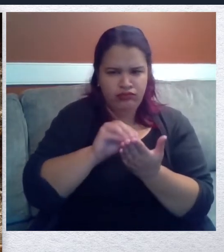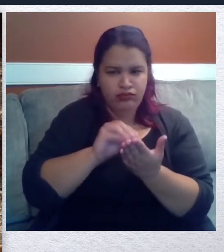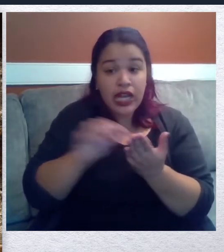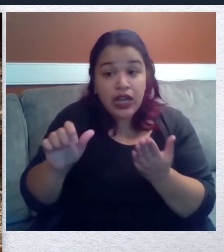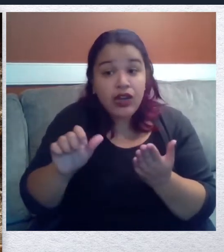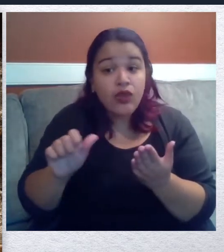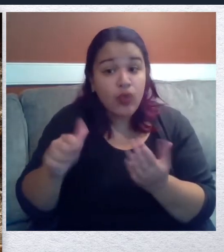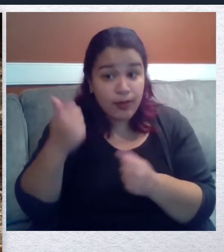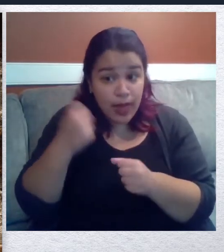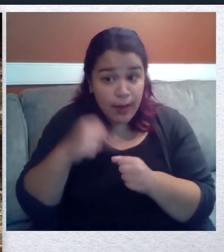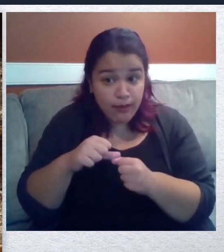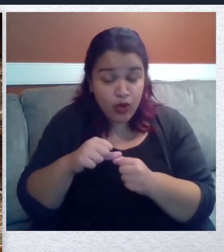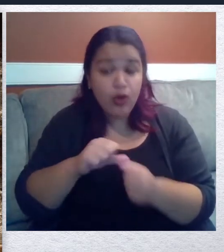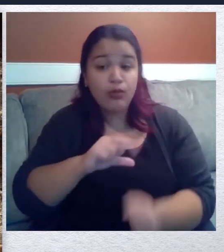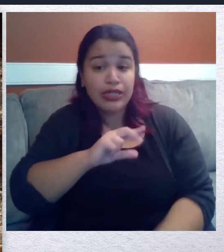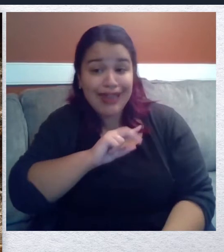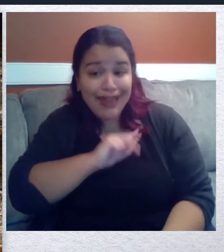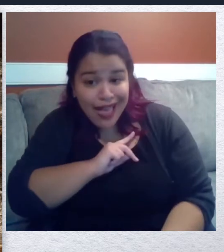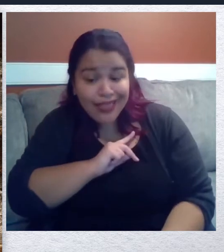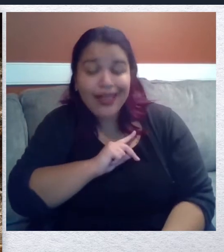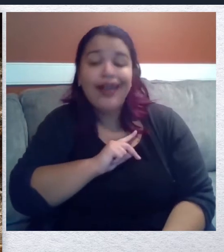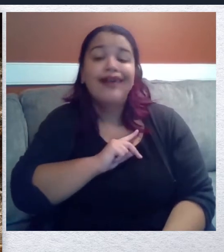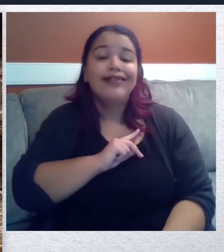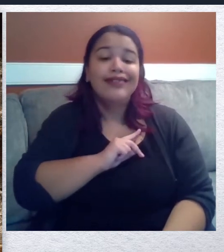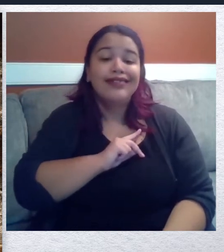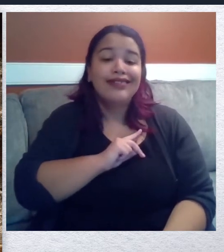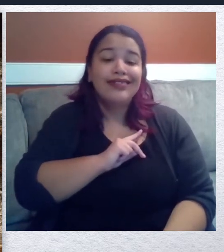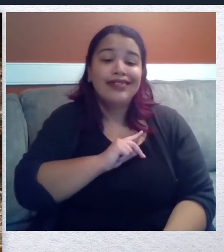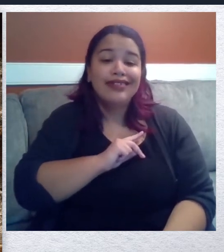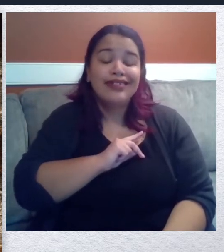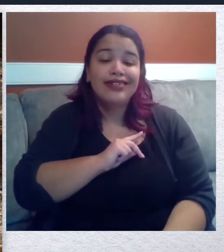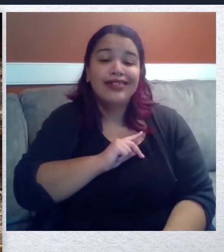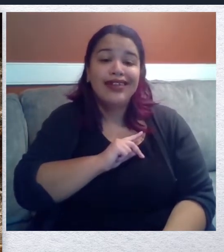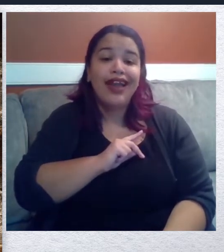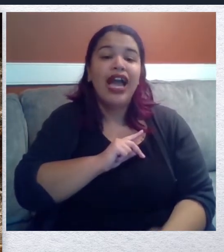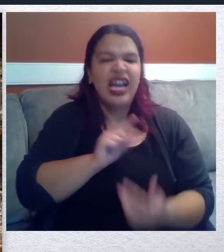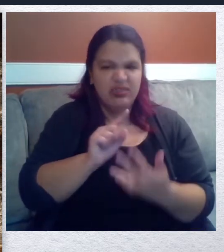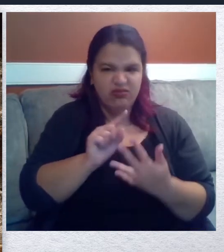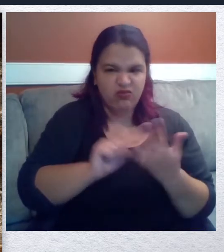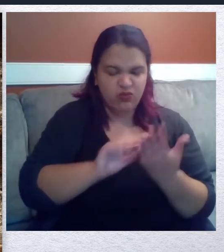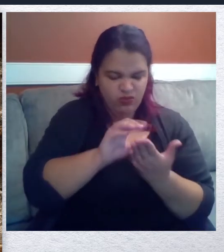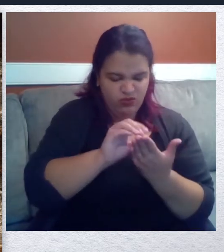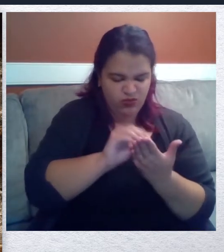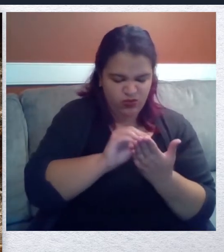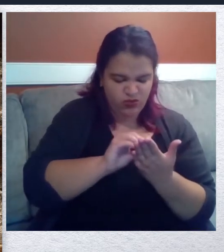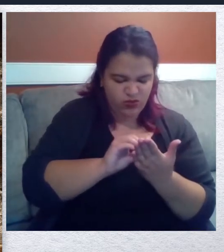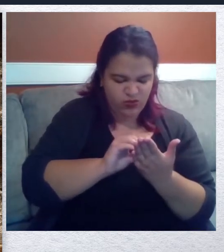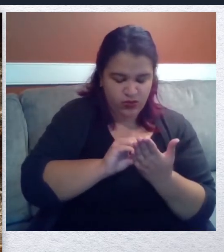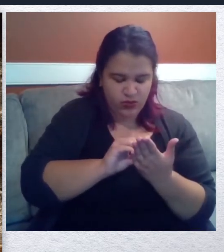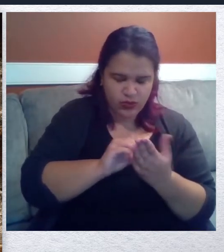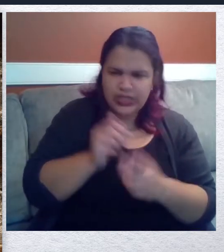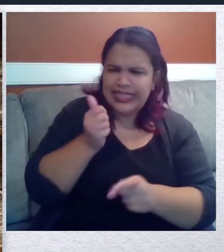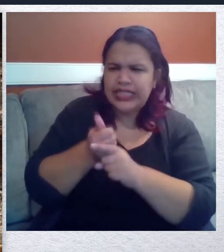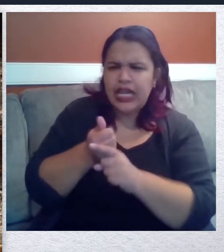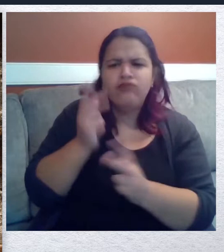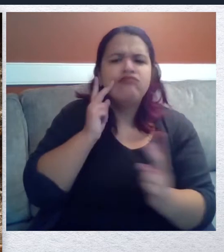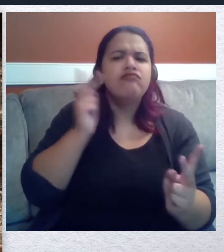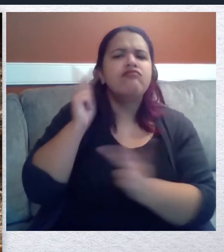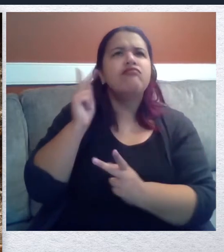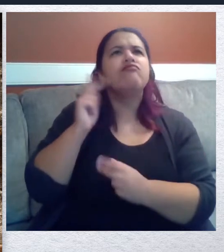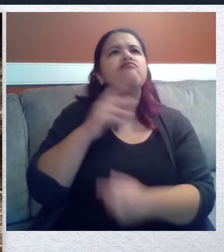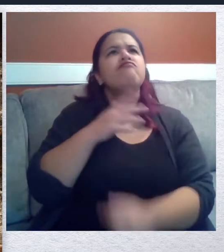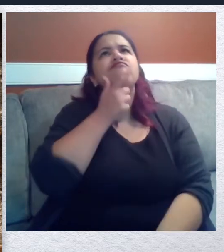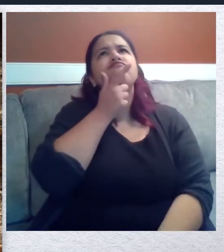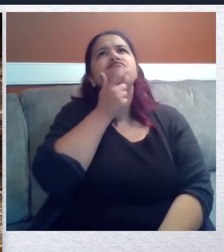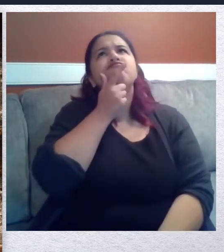personality traits. Now, keeping those skills in mind, think back on past work or volunteer experiences or